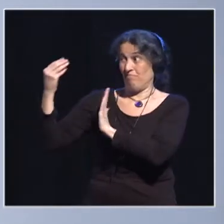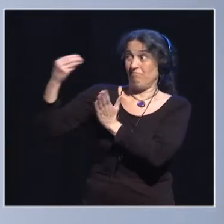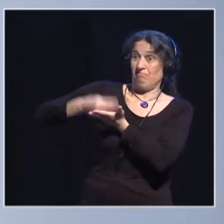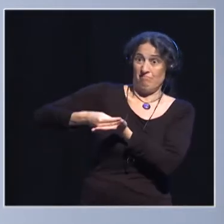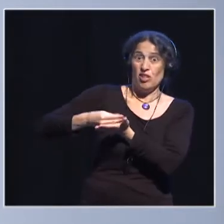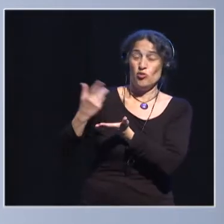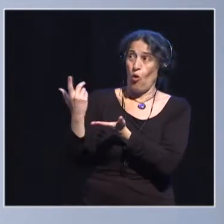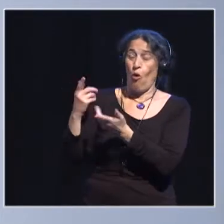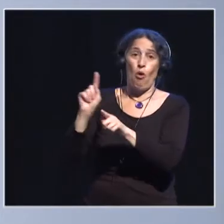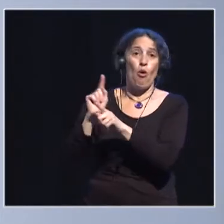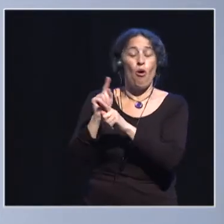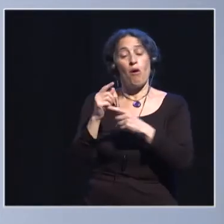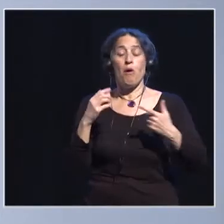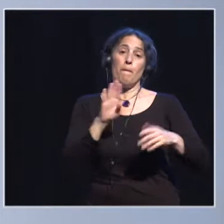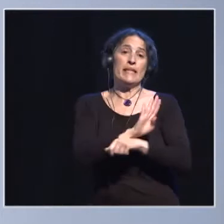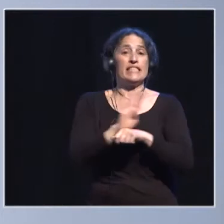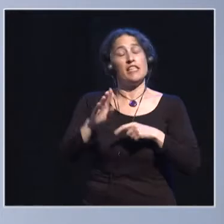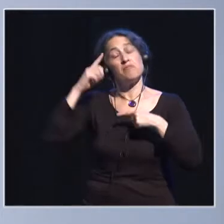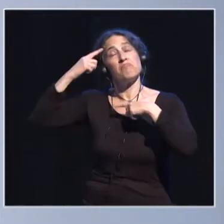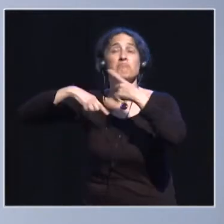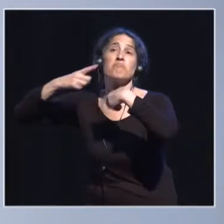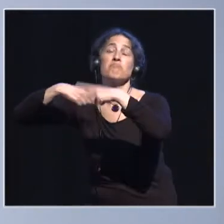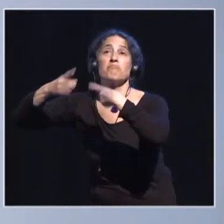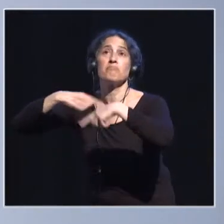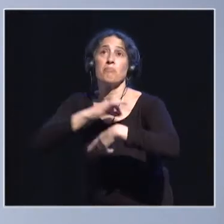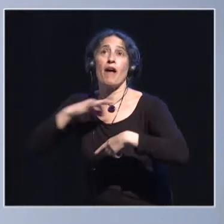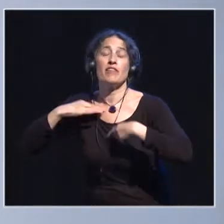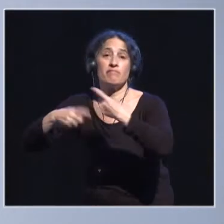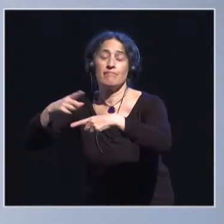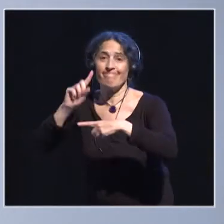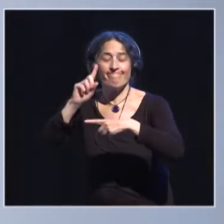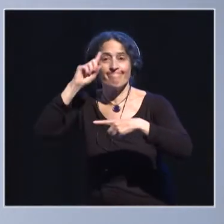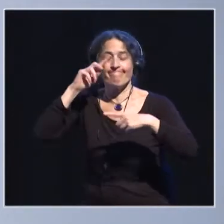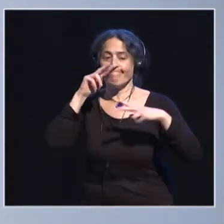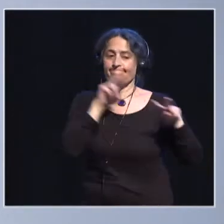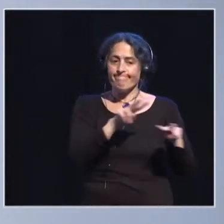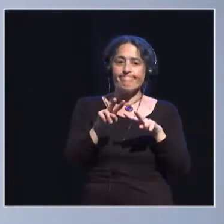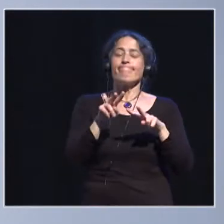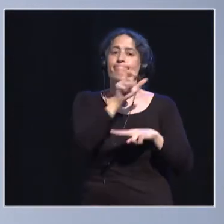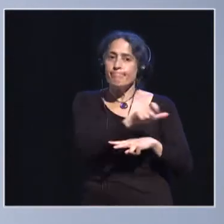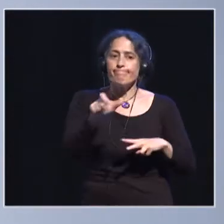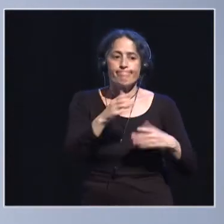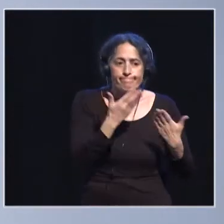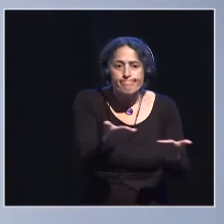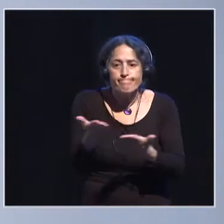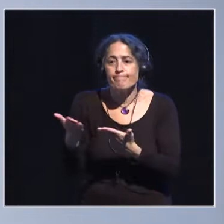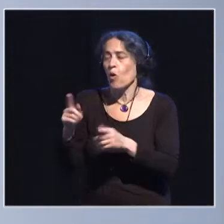our mission to make an impact, to make a difference. Sometimes I call Steve, and the first question I ask him is, did you start saving